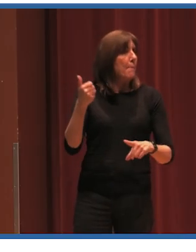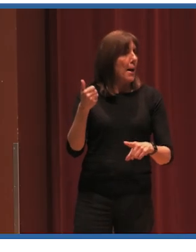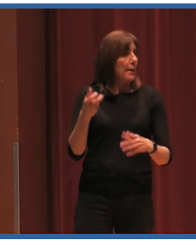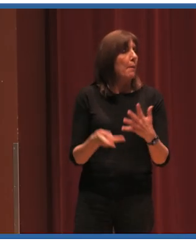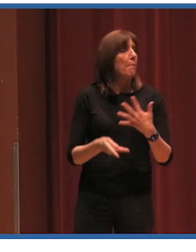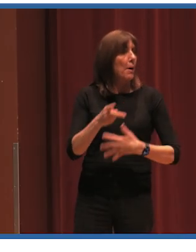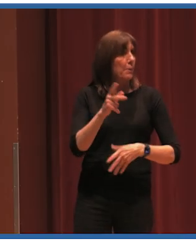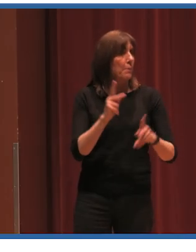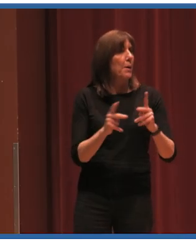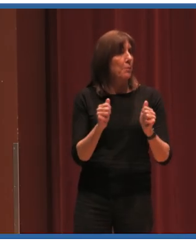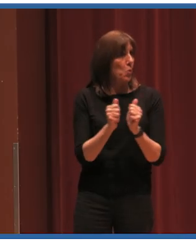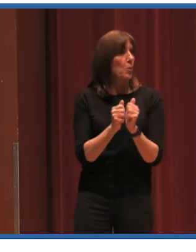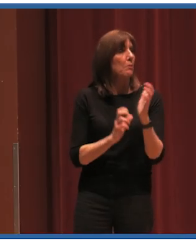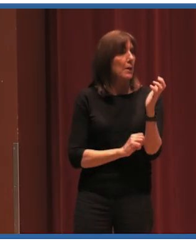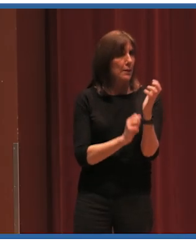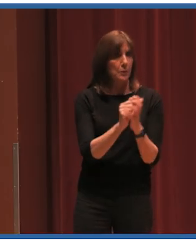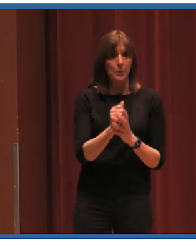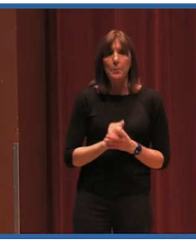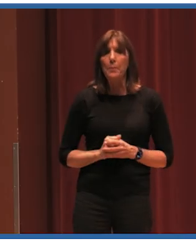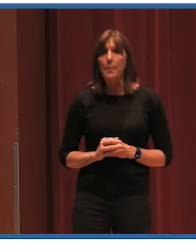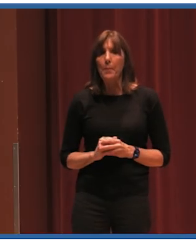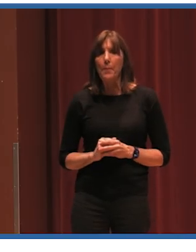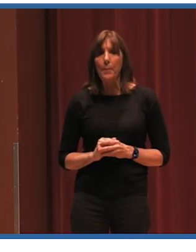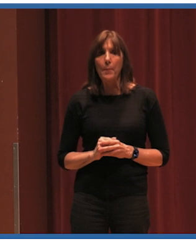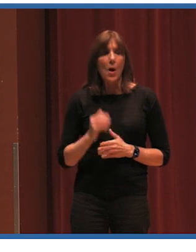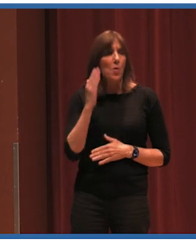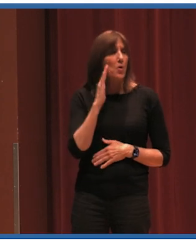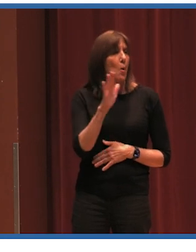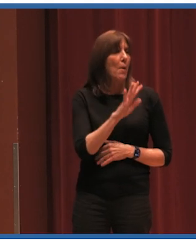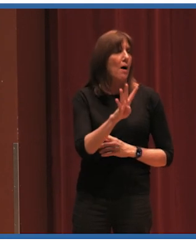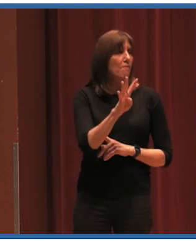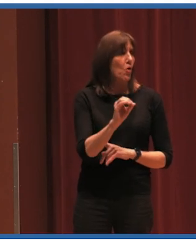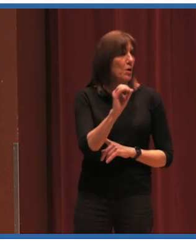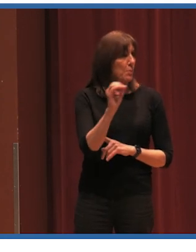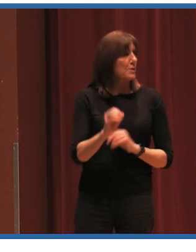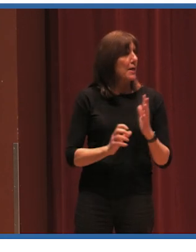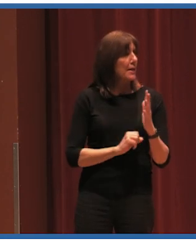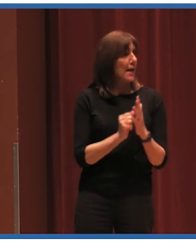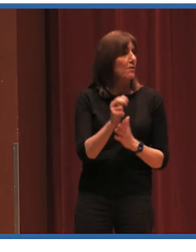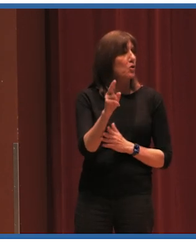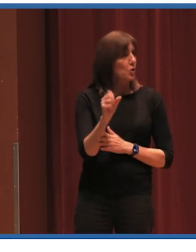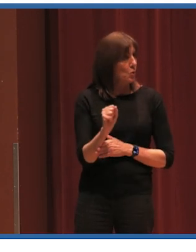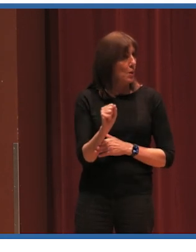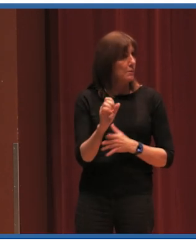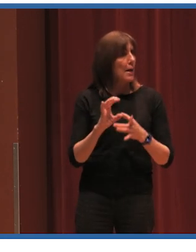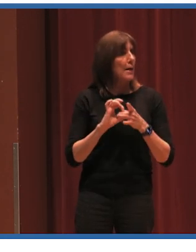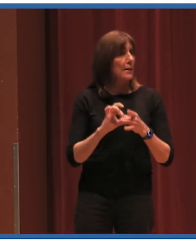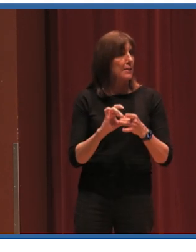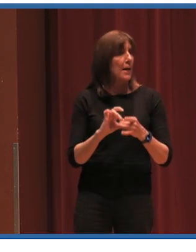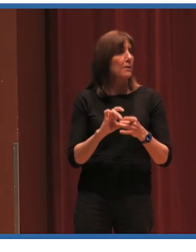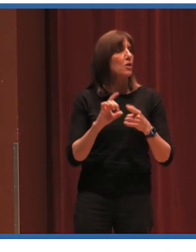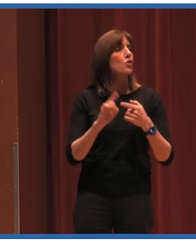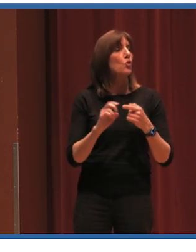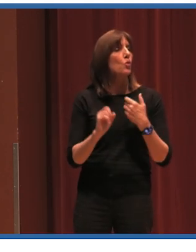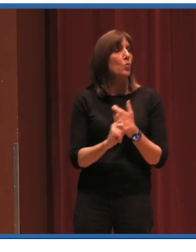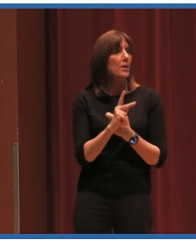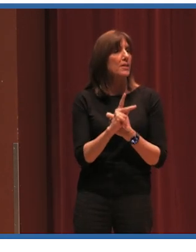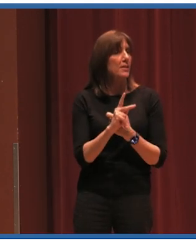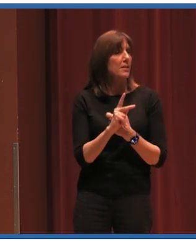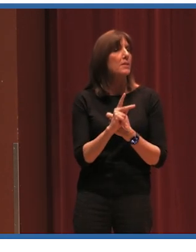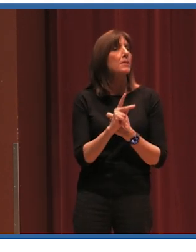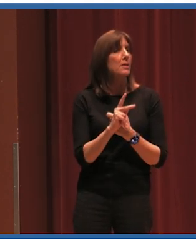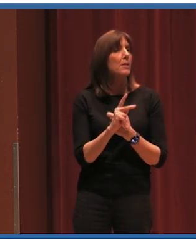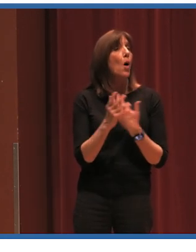population's cancer rates. We know that about 40% of cancers in the US are attributable to modifiable risk factors like